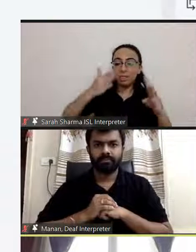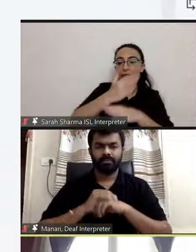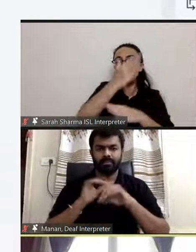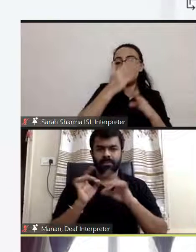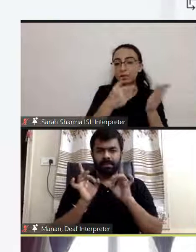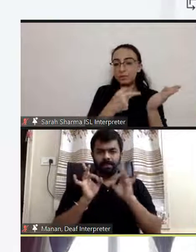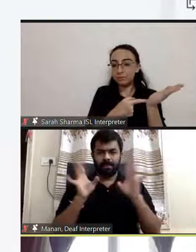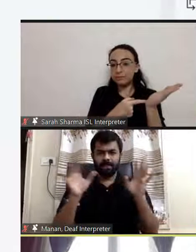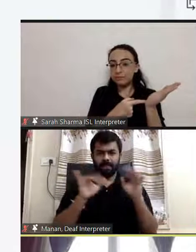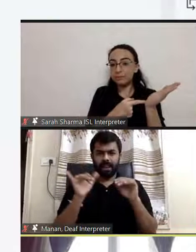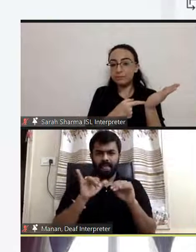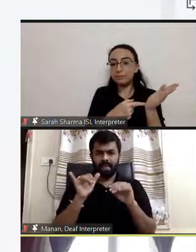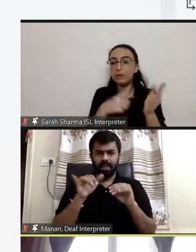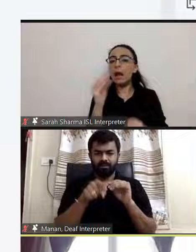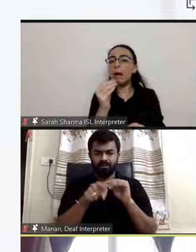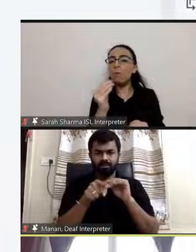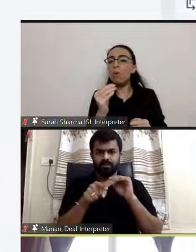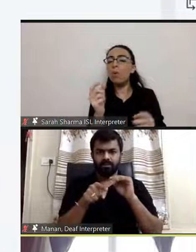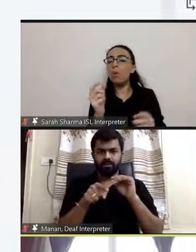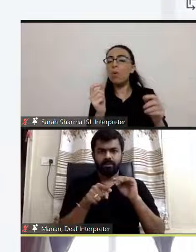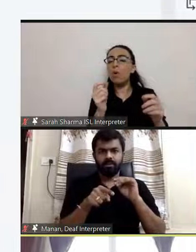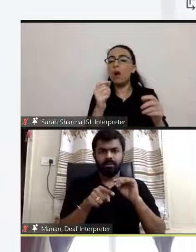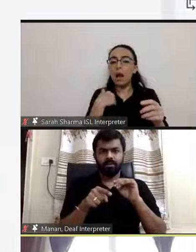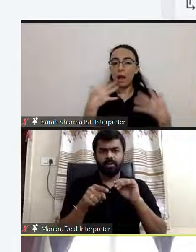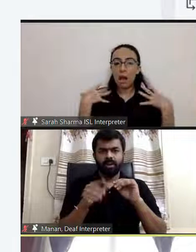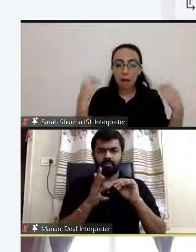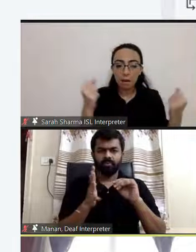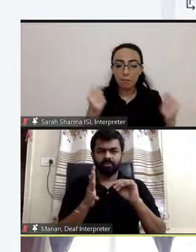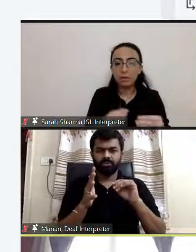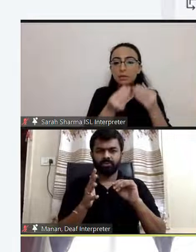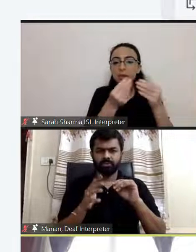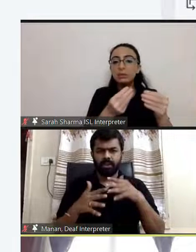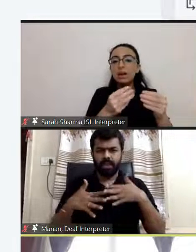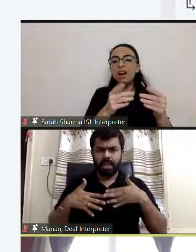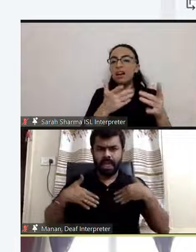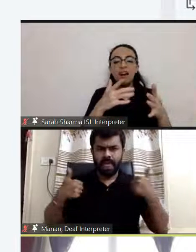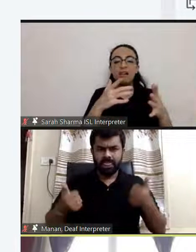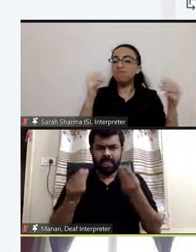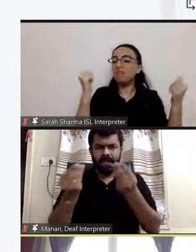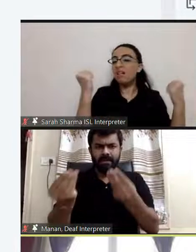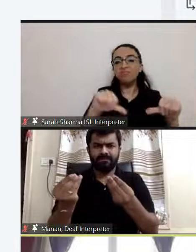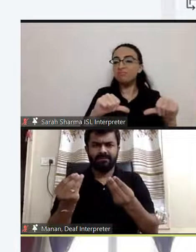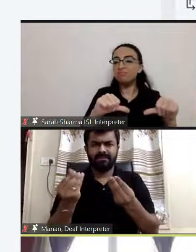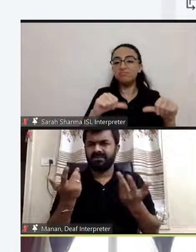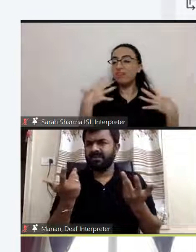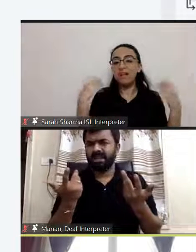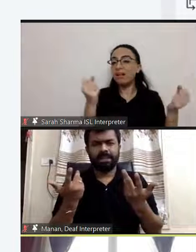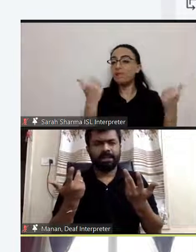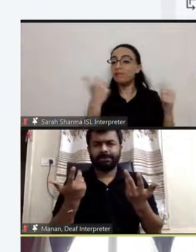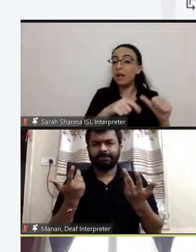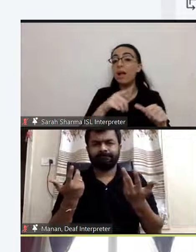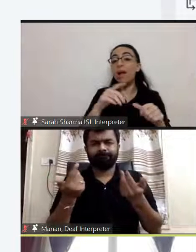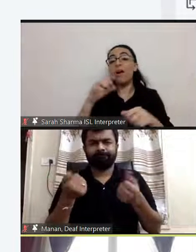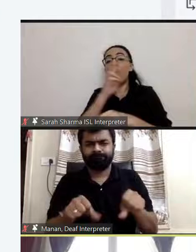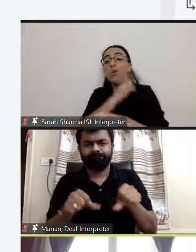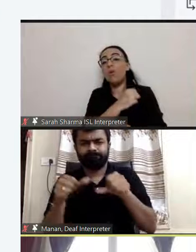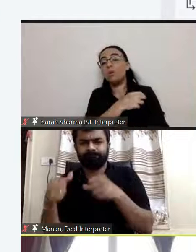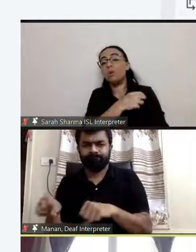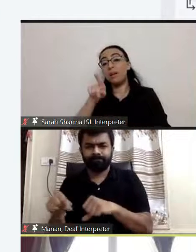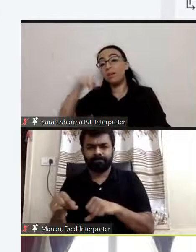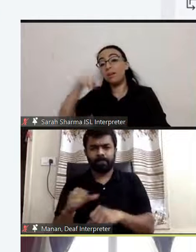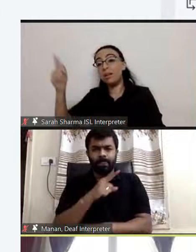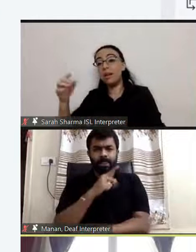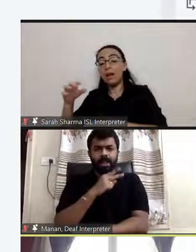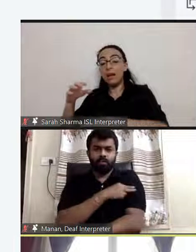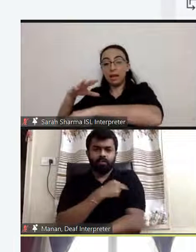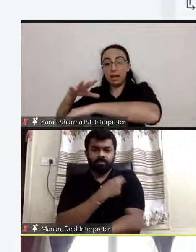was more than 1 month, he got skin put on it and graft, what we call it in French, and then